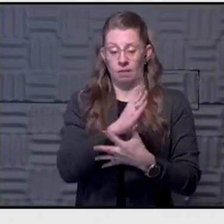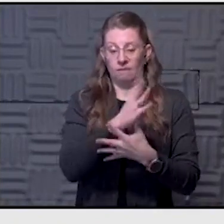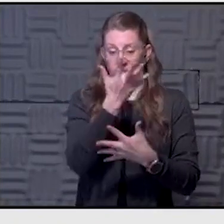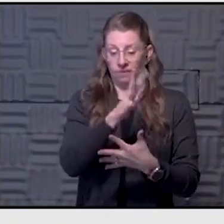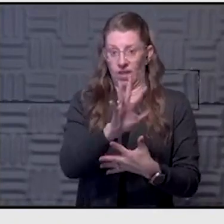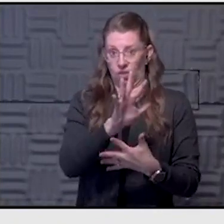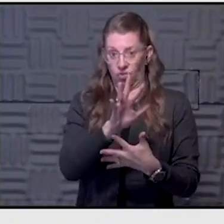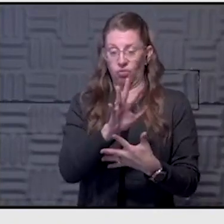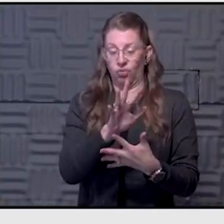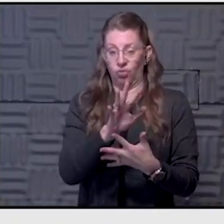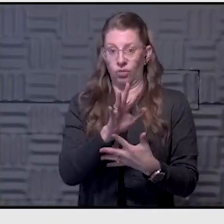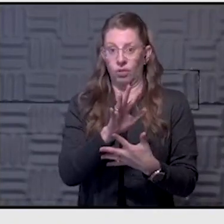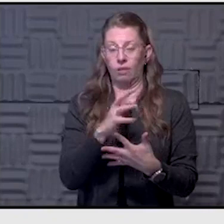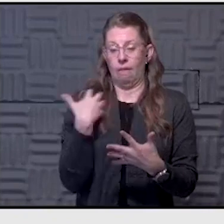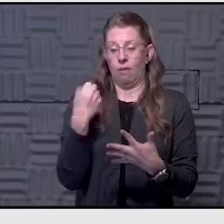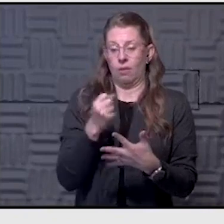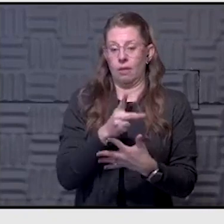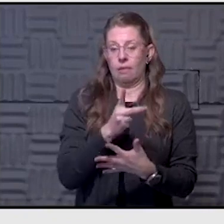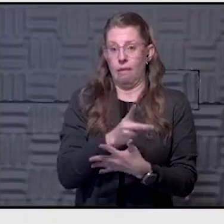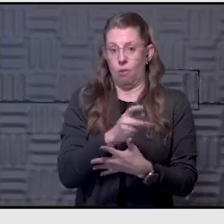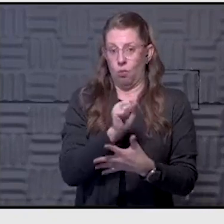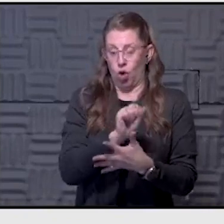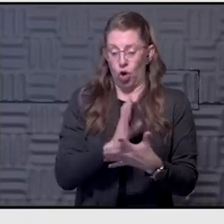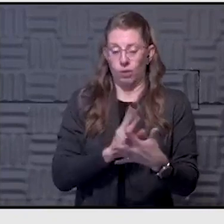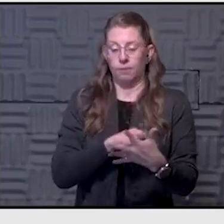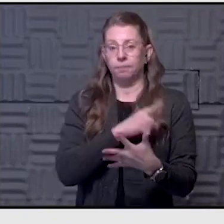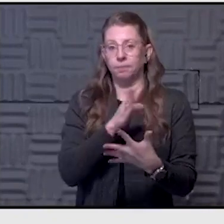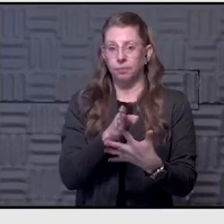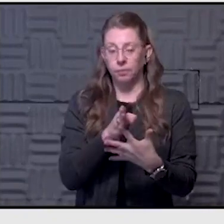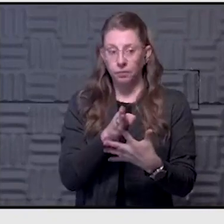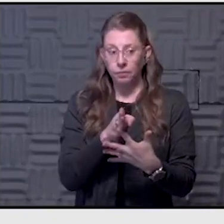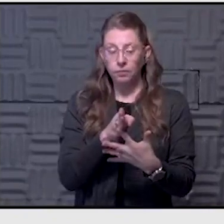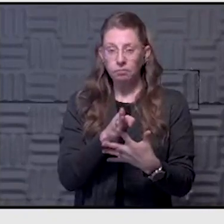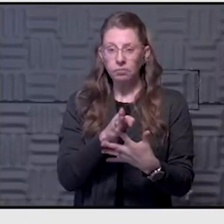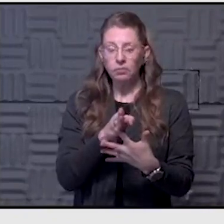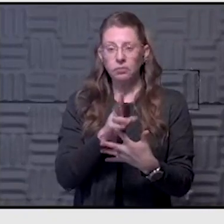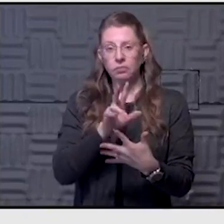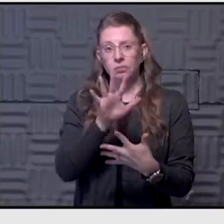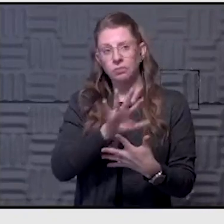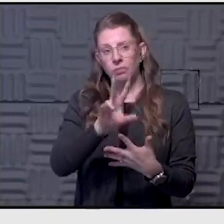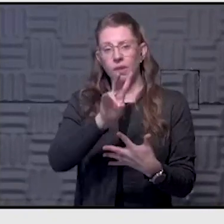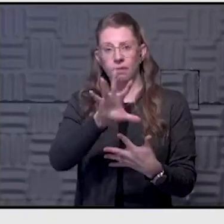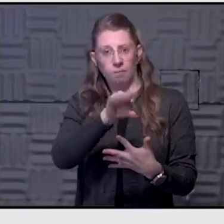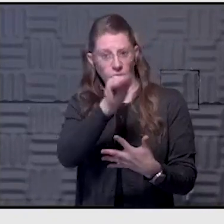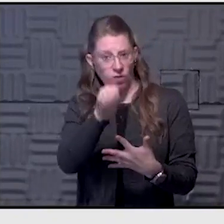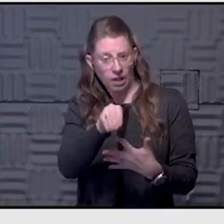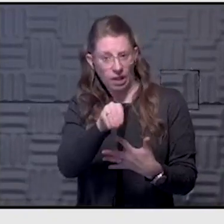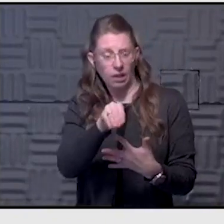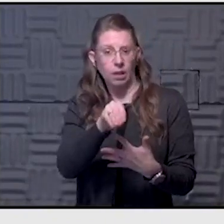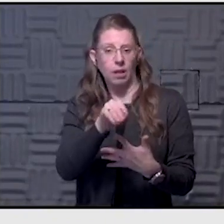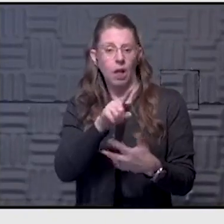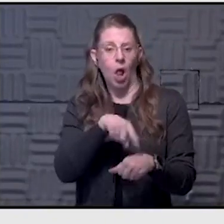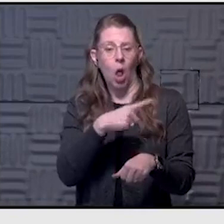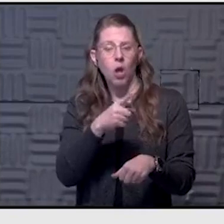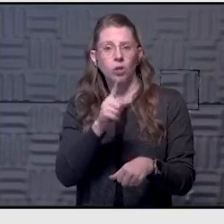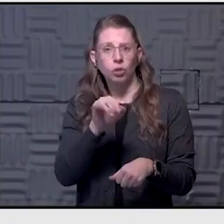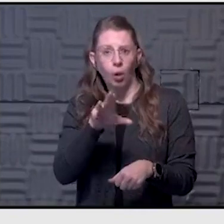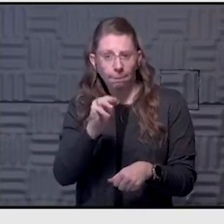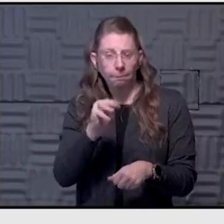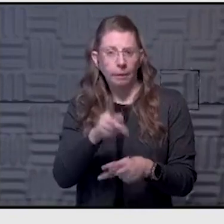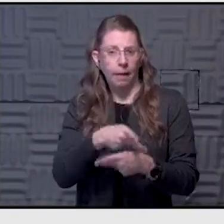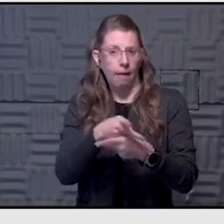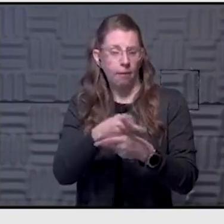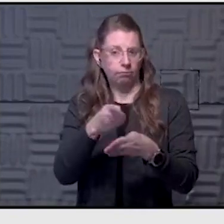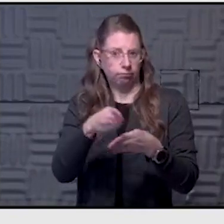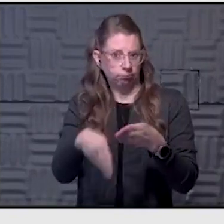with healthcare workers, and about 75% of the long-term care residents are